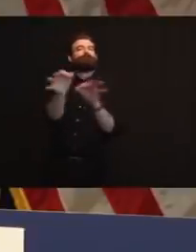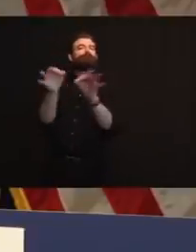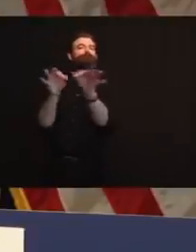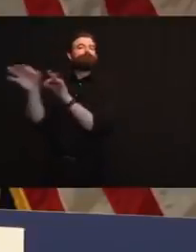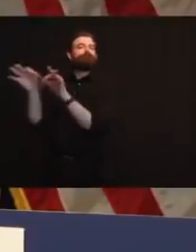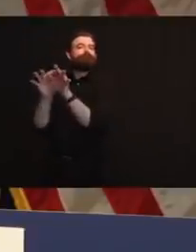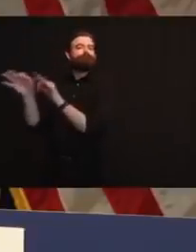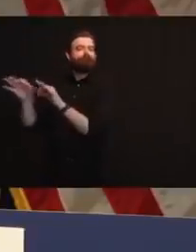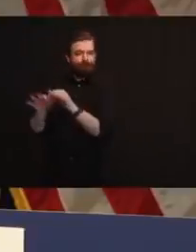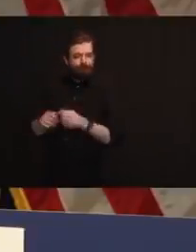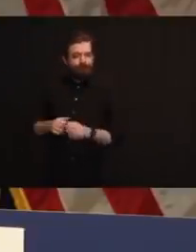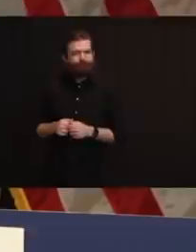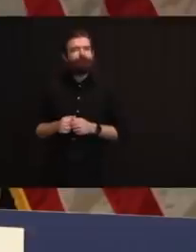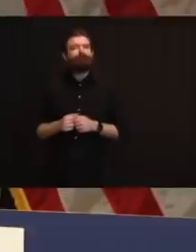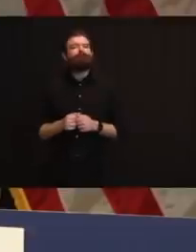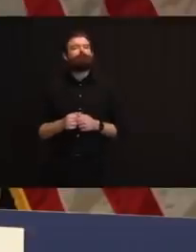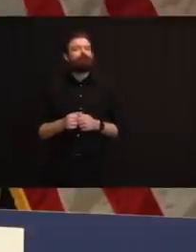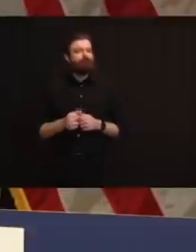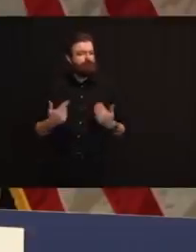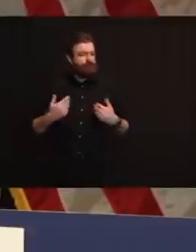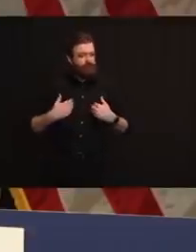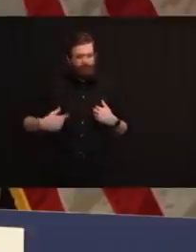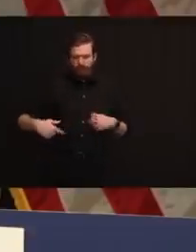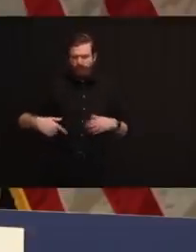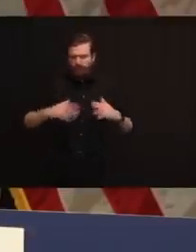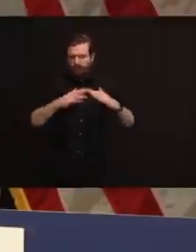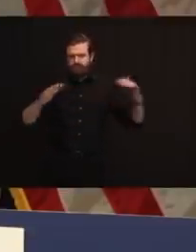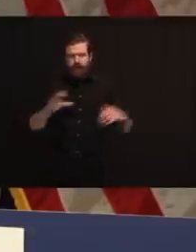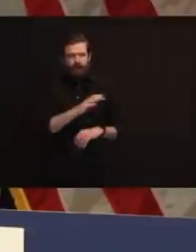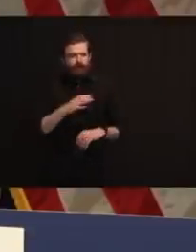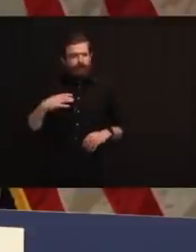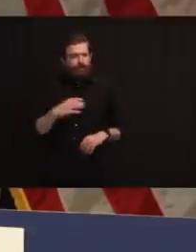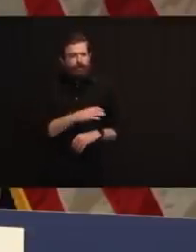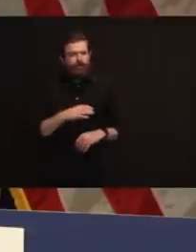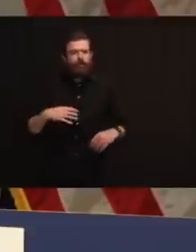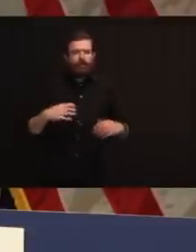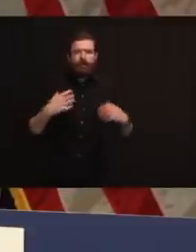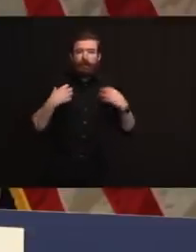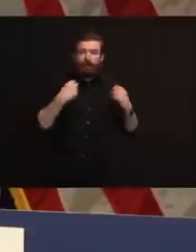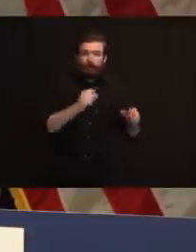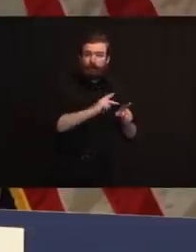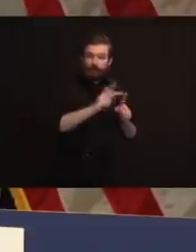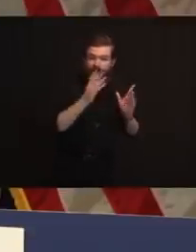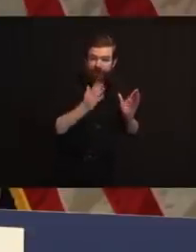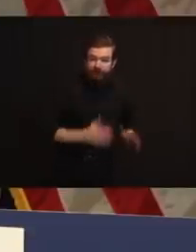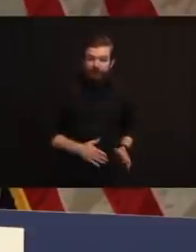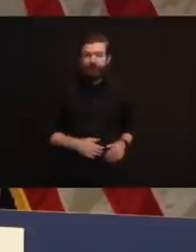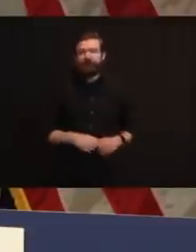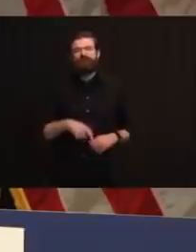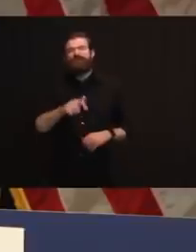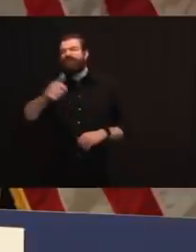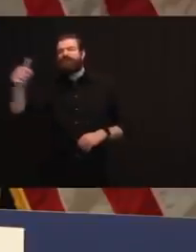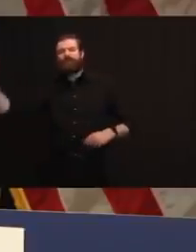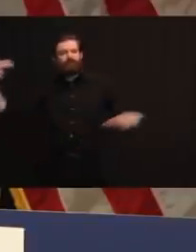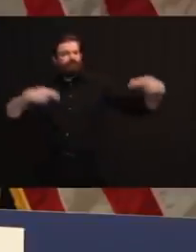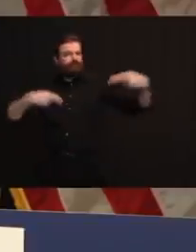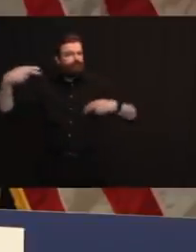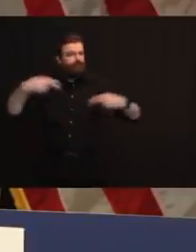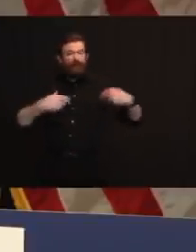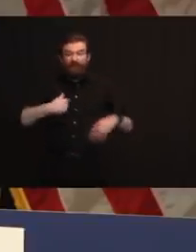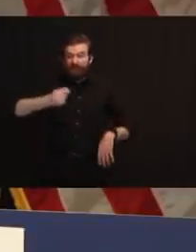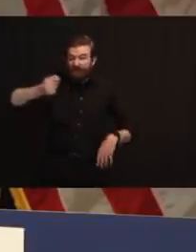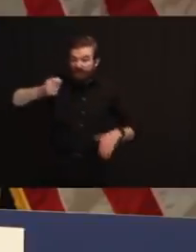of people, health professionals, but not all health professionals. We had other individuals, a judge, an ethicist, and